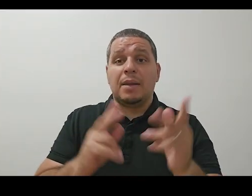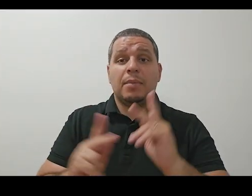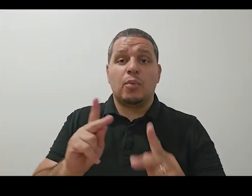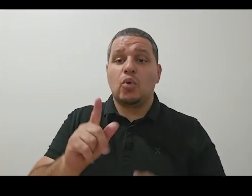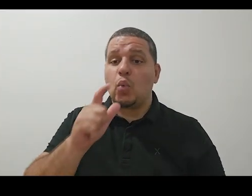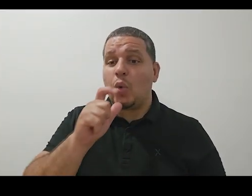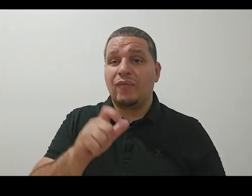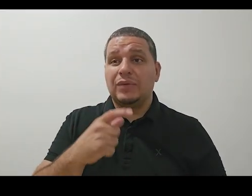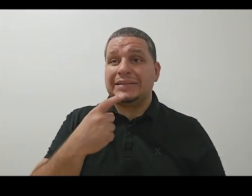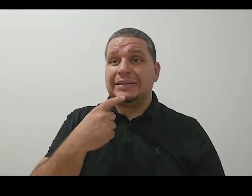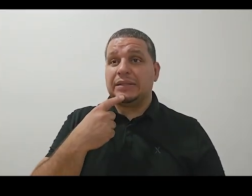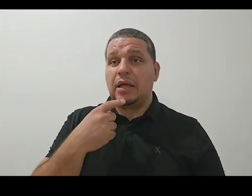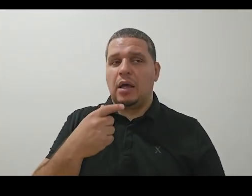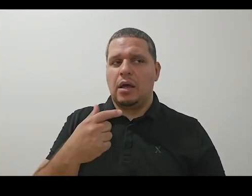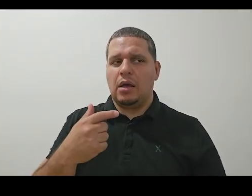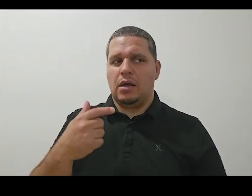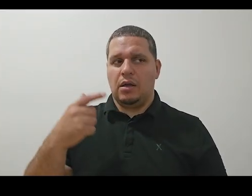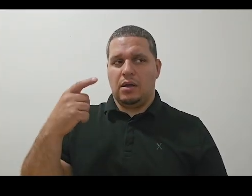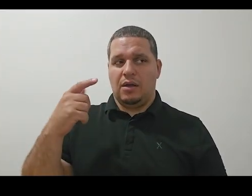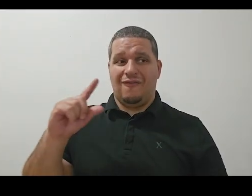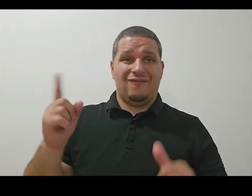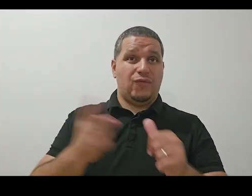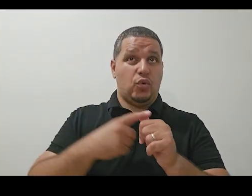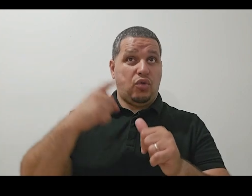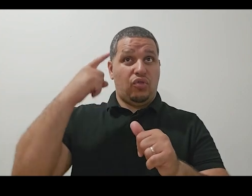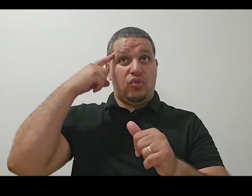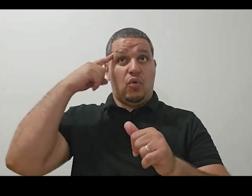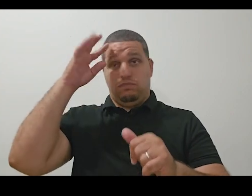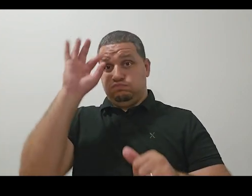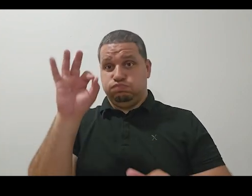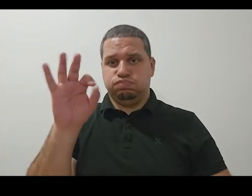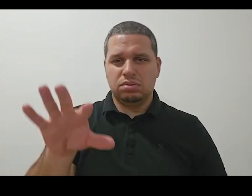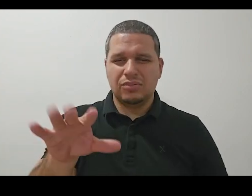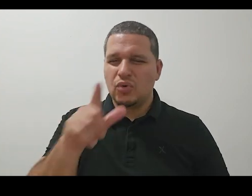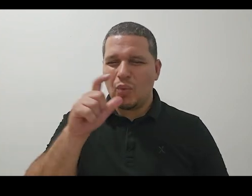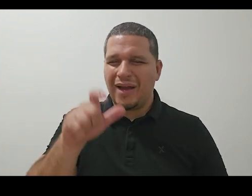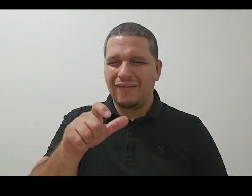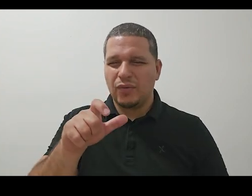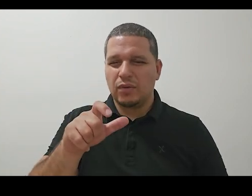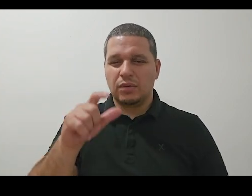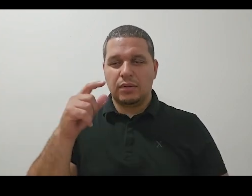have to say the first thing comes to your mind, and oftentimes those are harmful things,